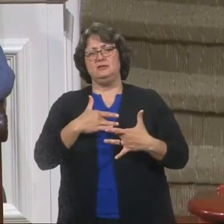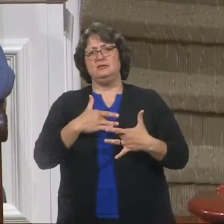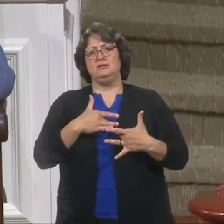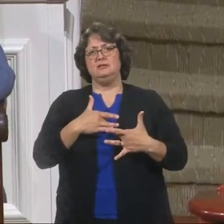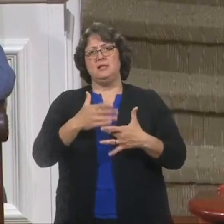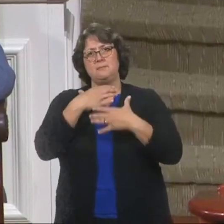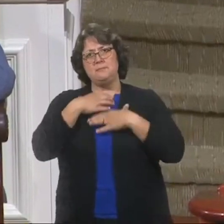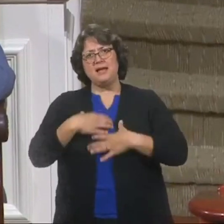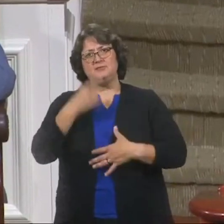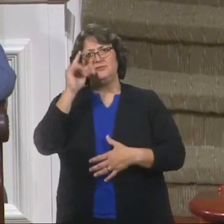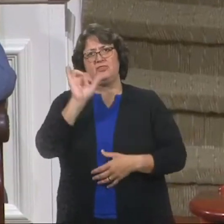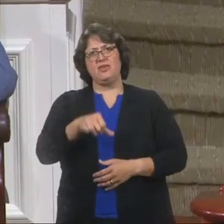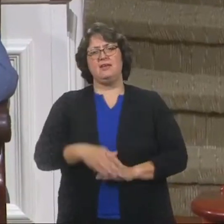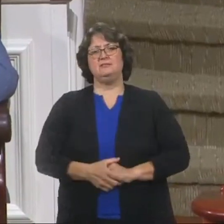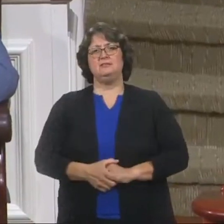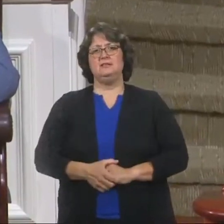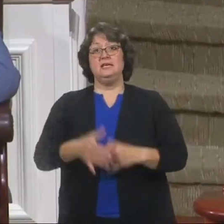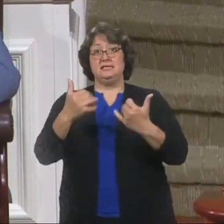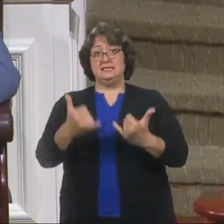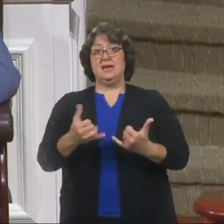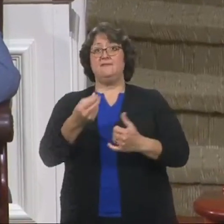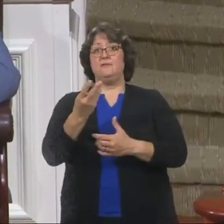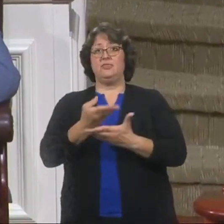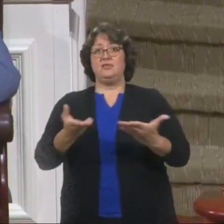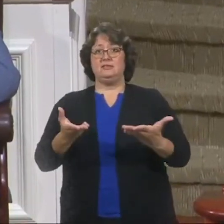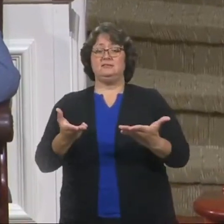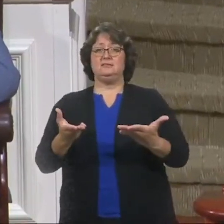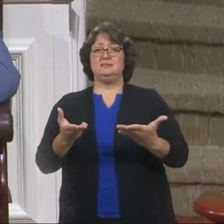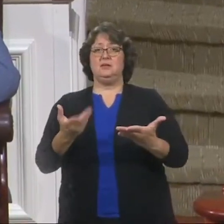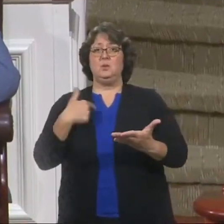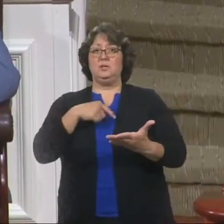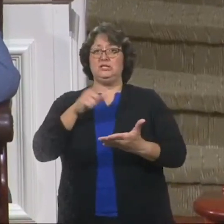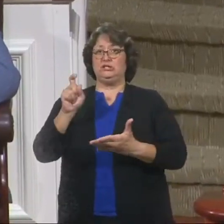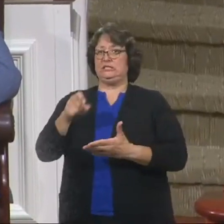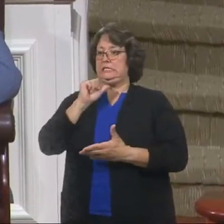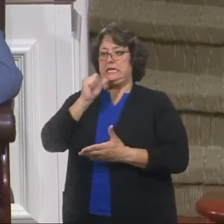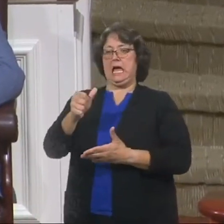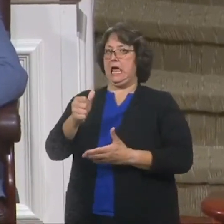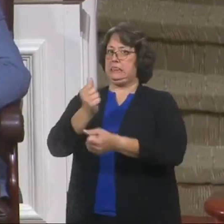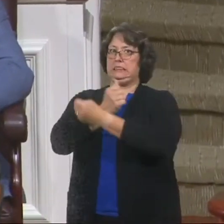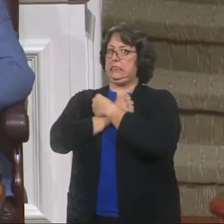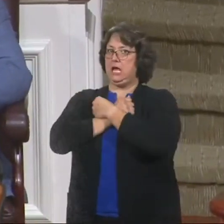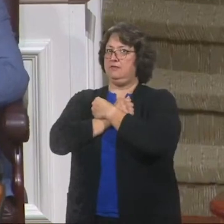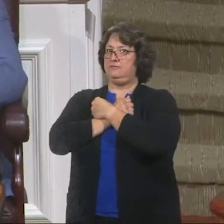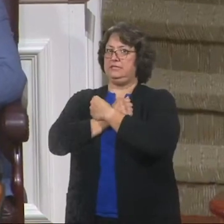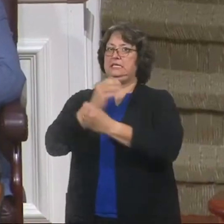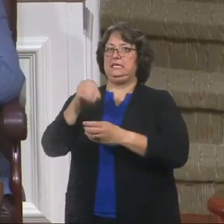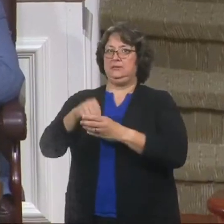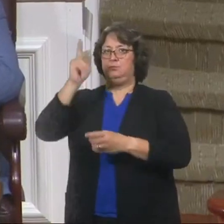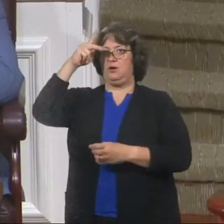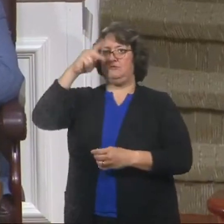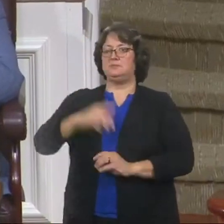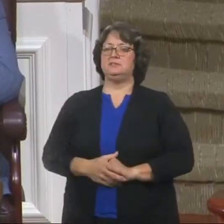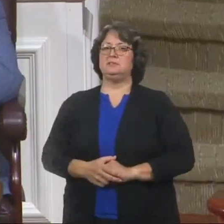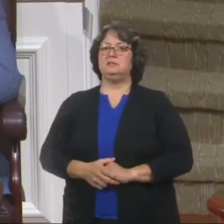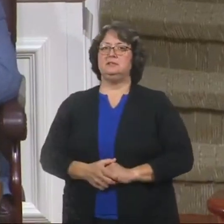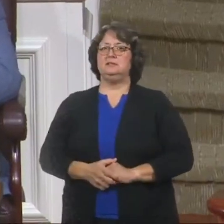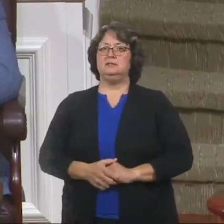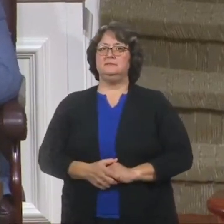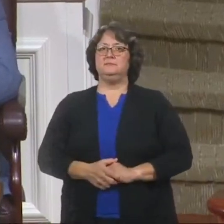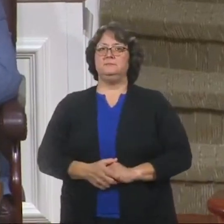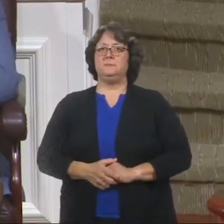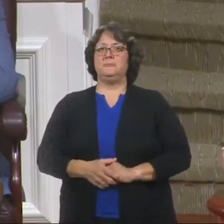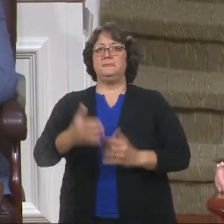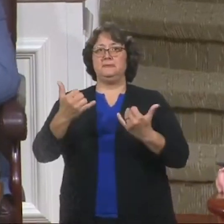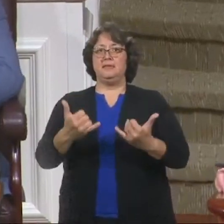a passion for that. Let's look at a couple things real quickly that we should not love in the book of Proverbs. How about this, if you would